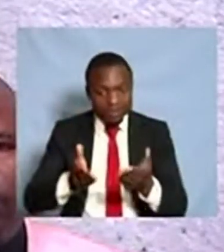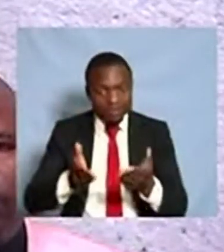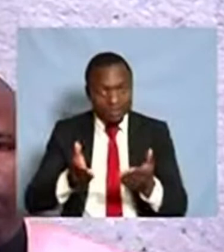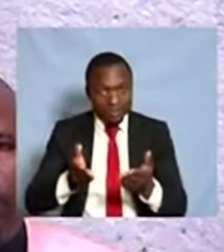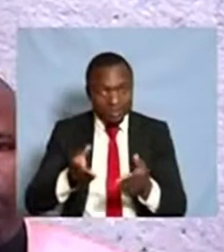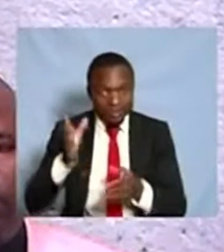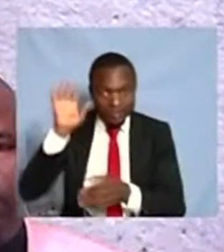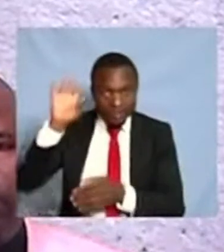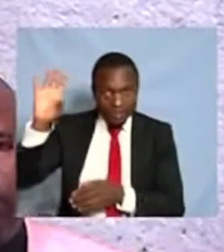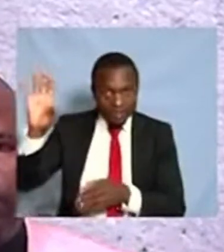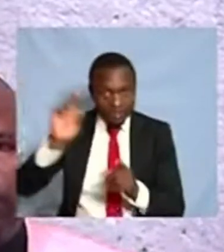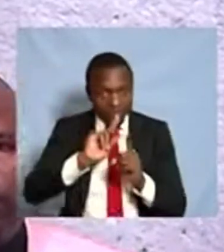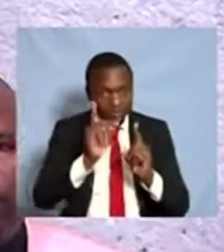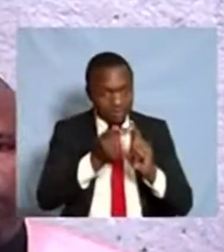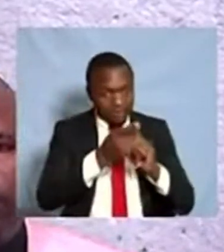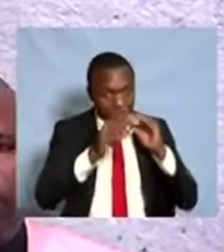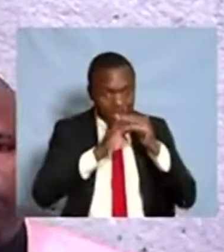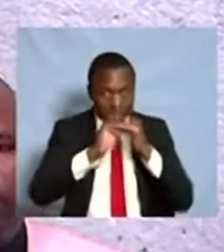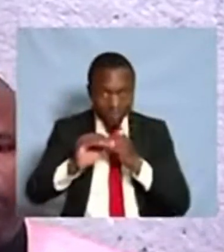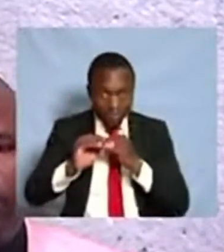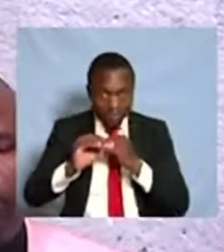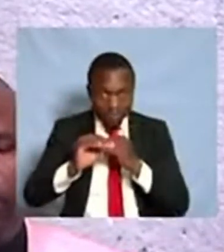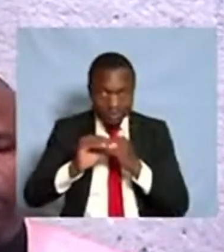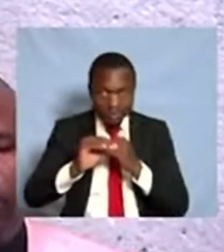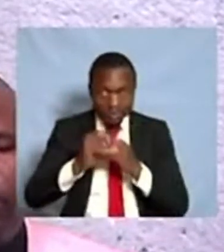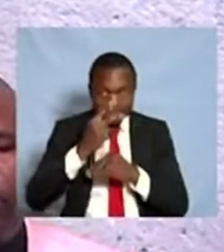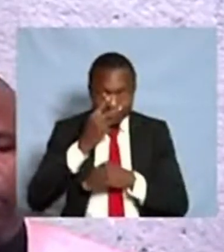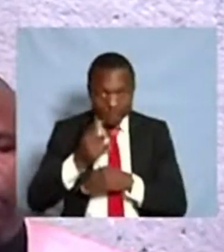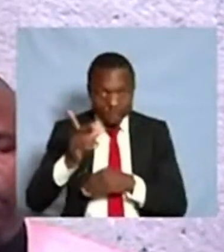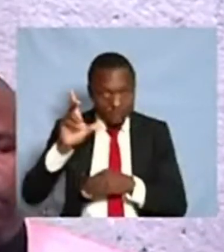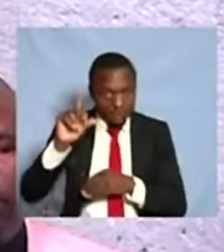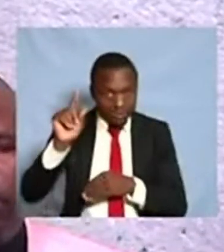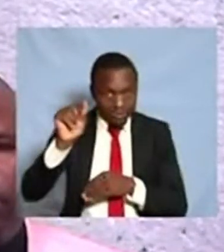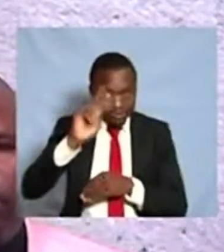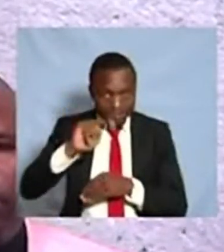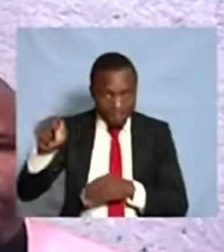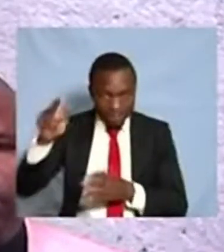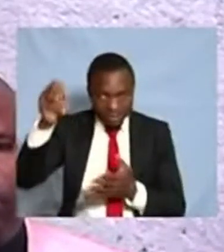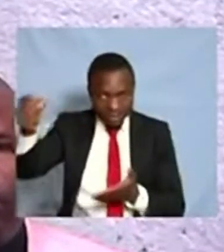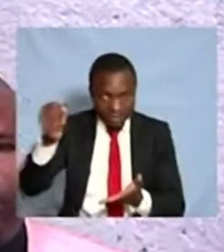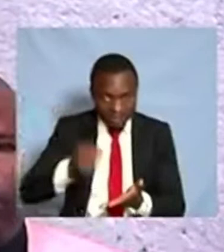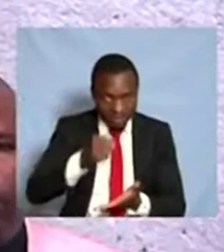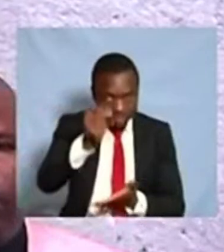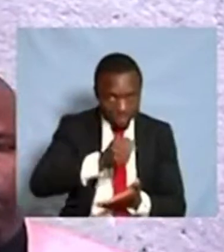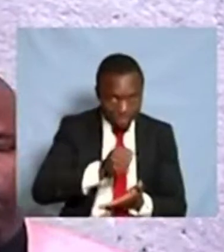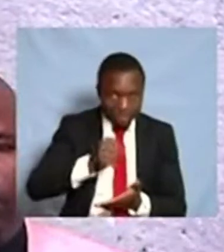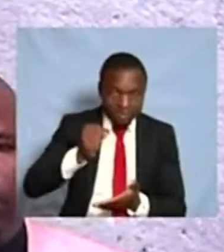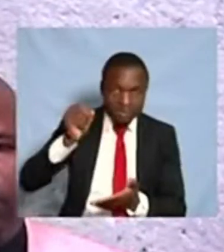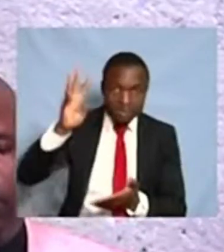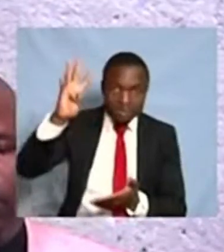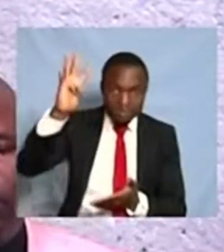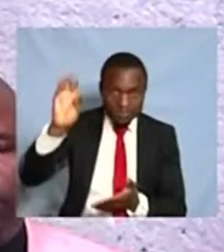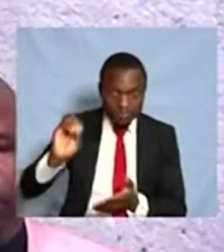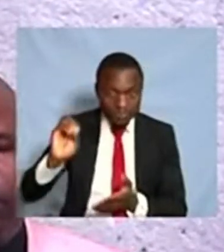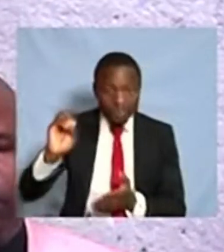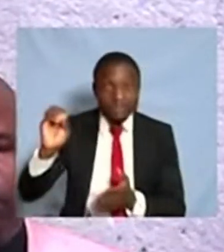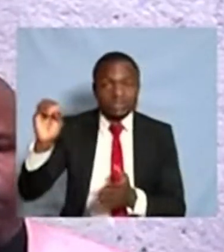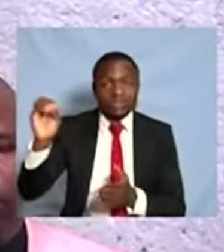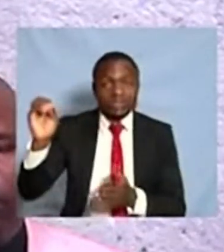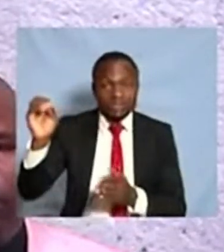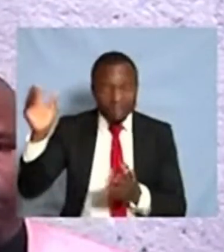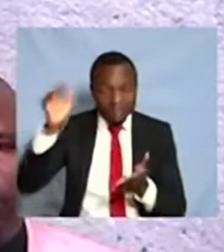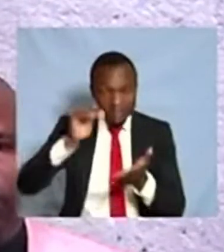provincial and district levels, as was seen in the 2022 recruitment of more than 40,000 public